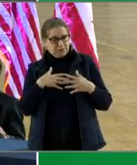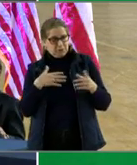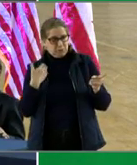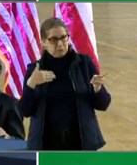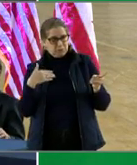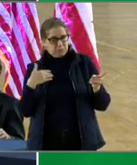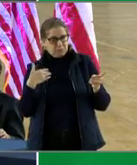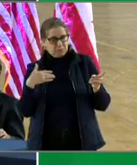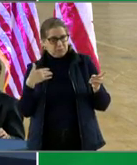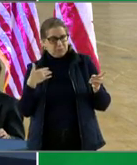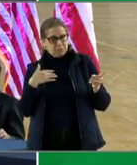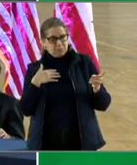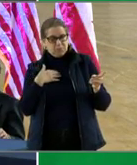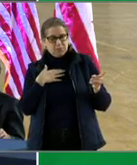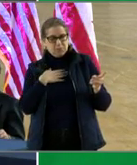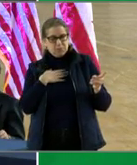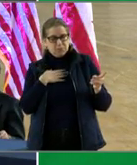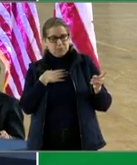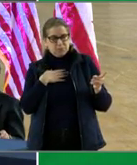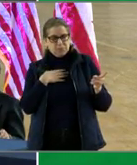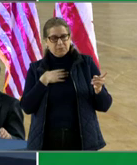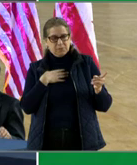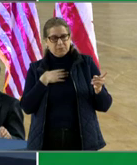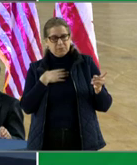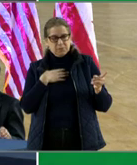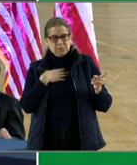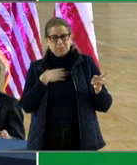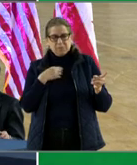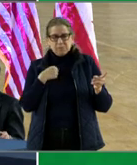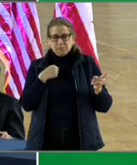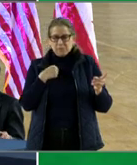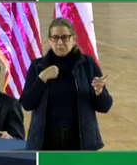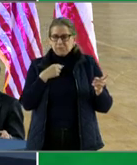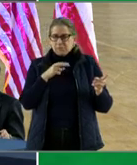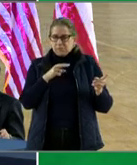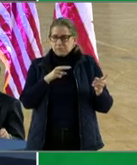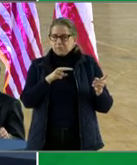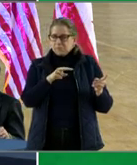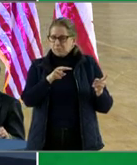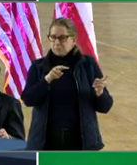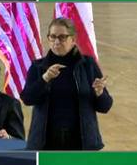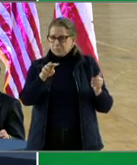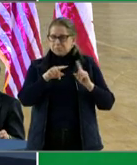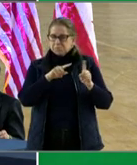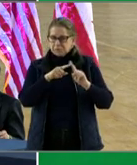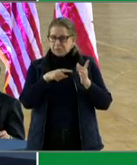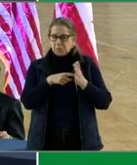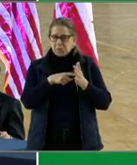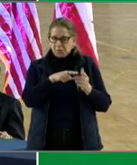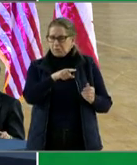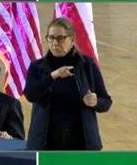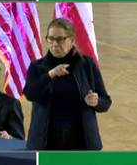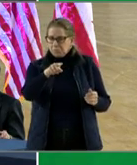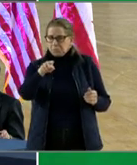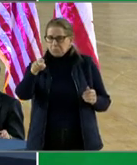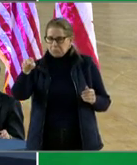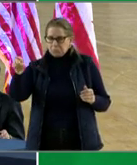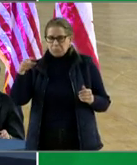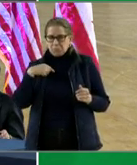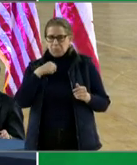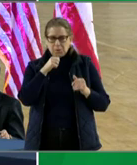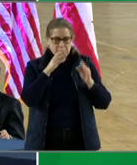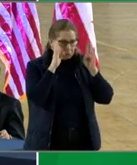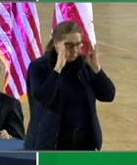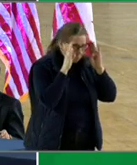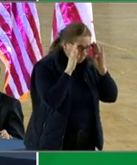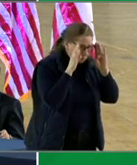But we're looking at all of the modeling, and we don't think one that says we don't need